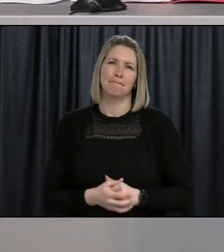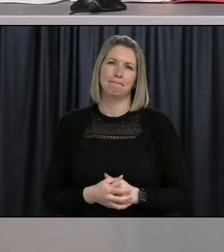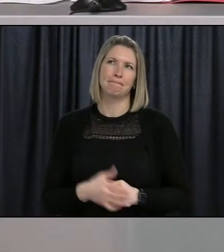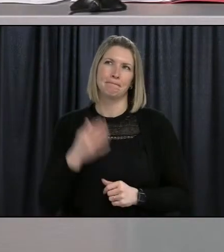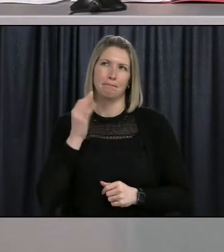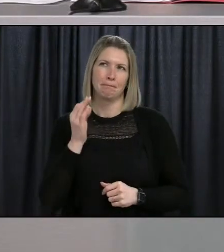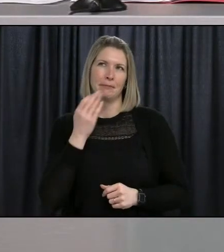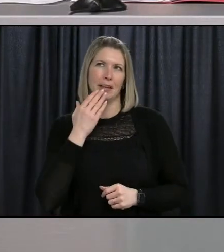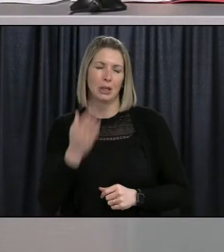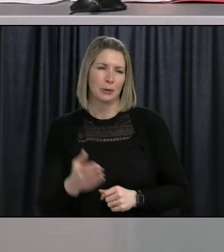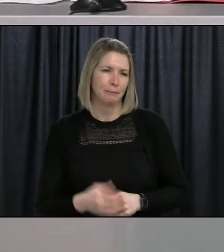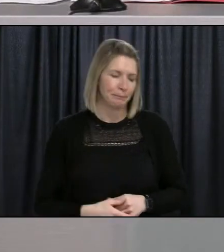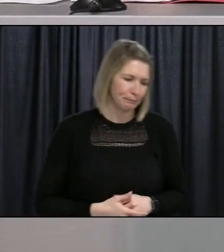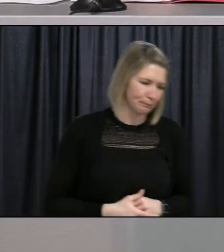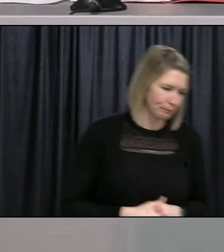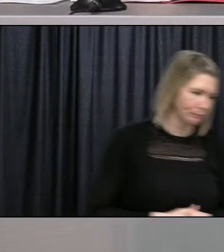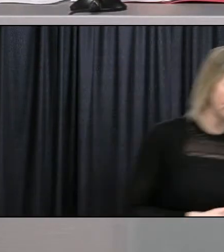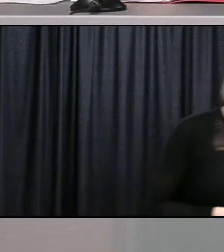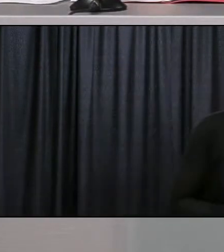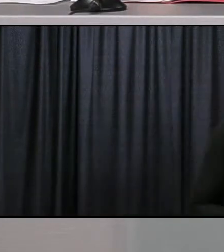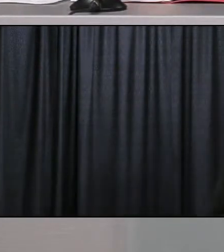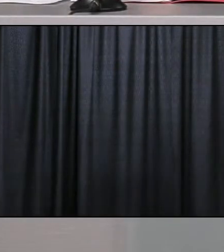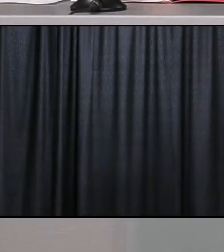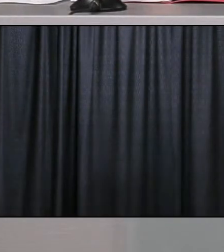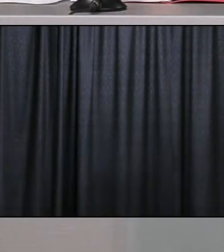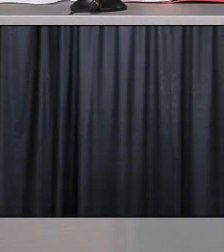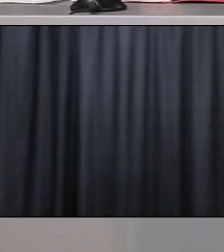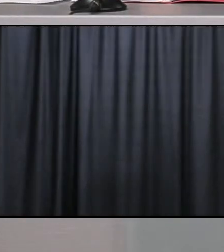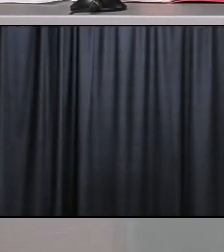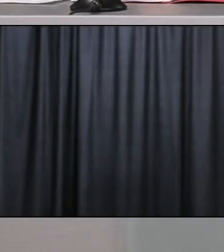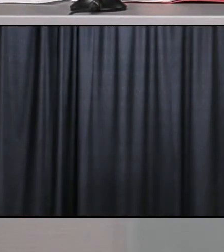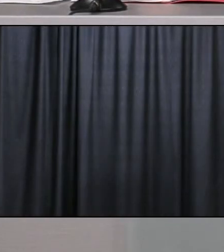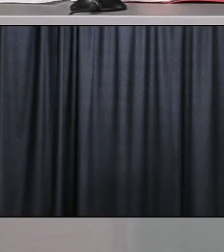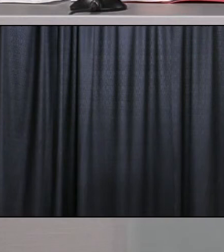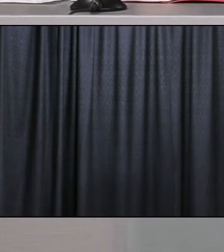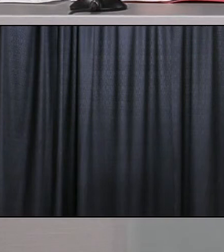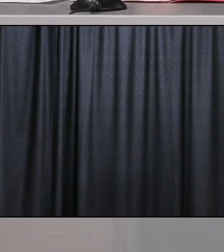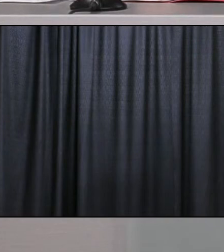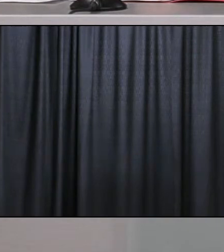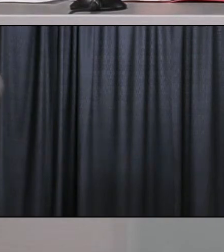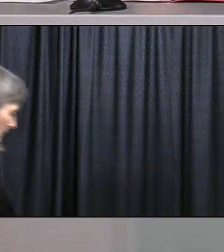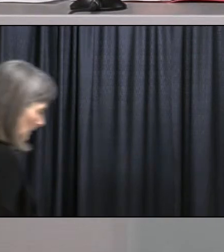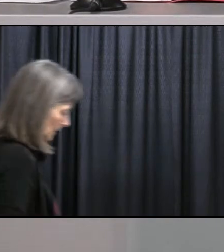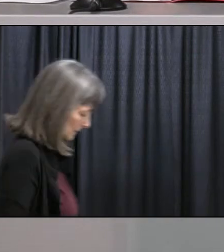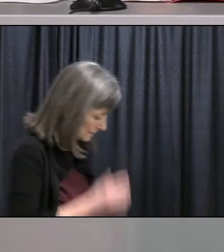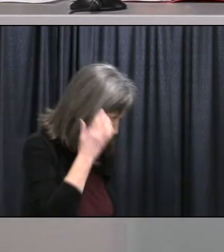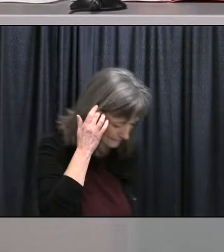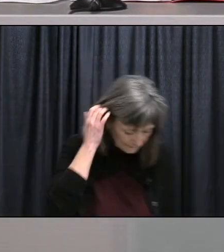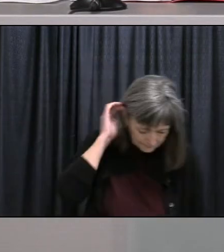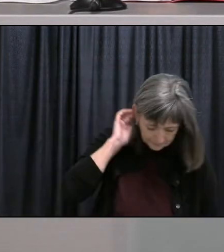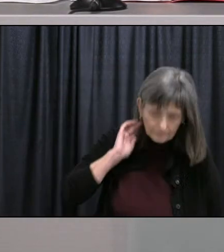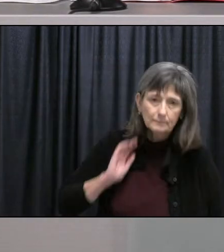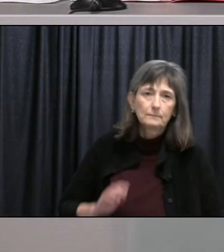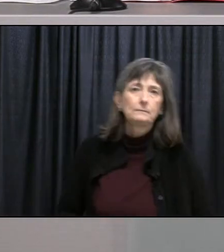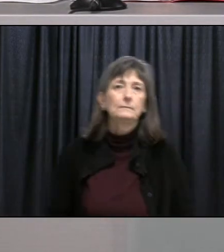Thank you. Our next questions are from Peter Cowan with CBC. Please go ahead.